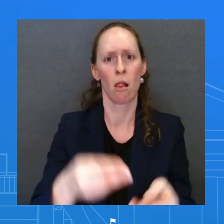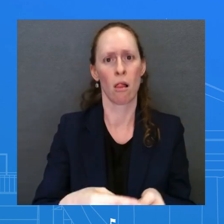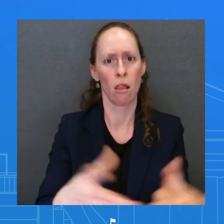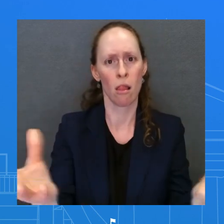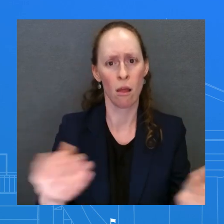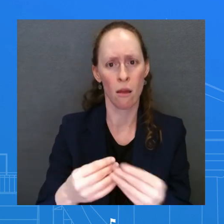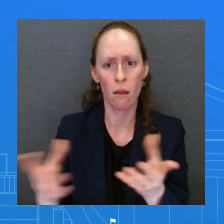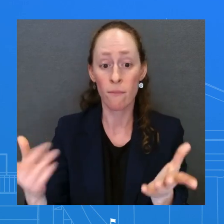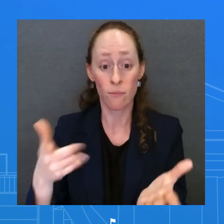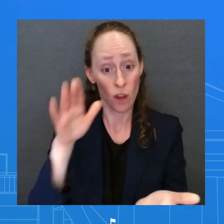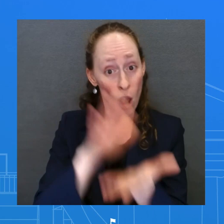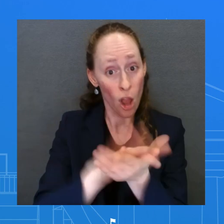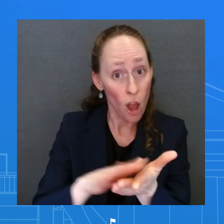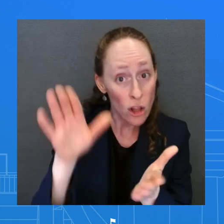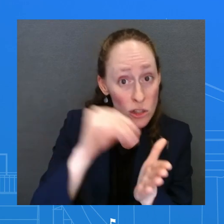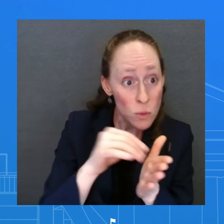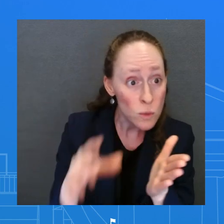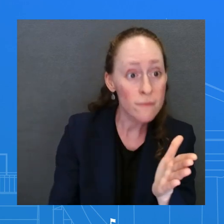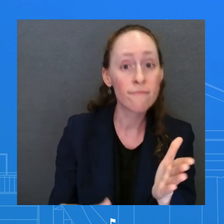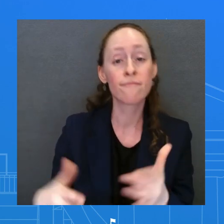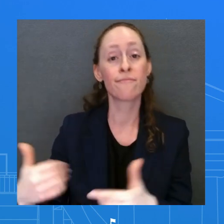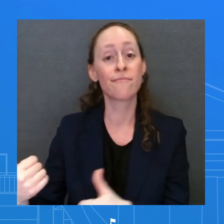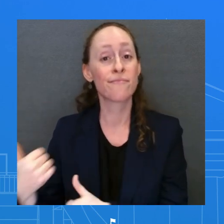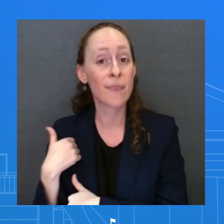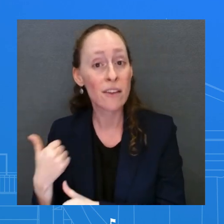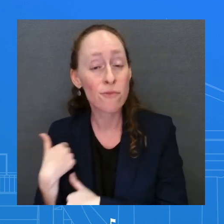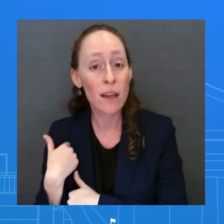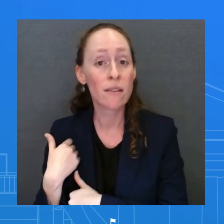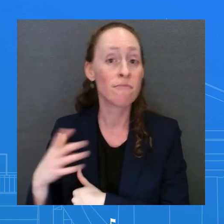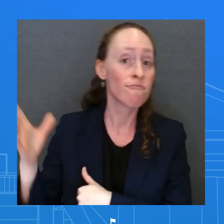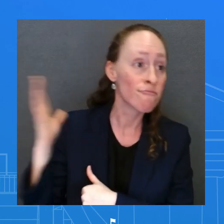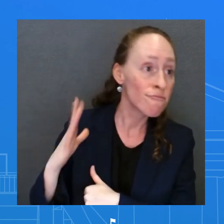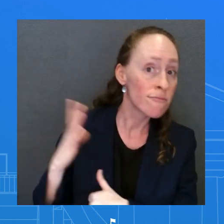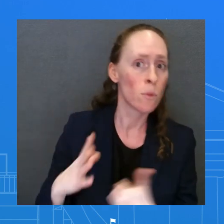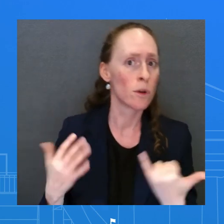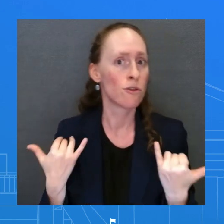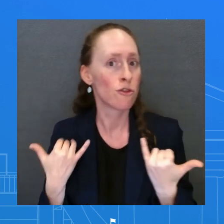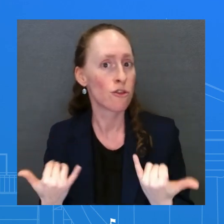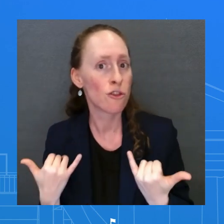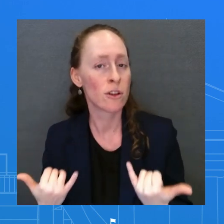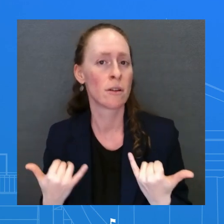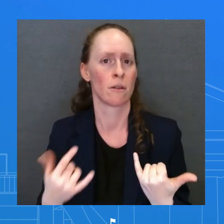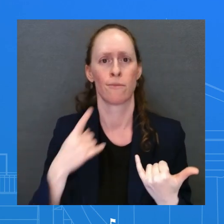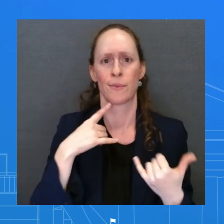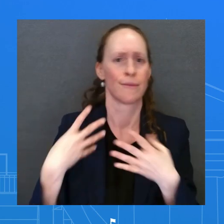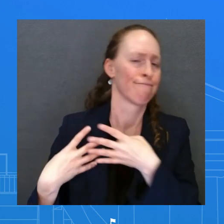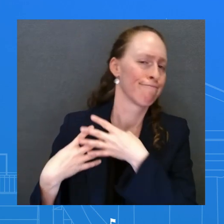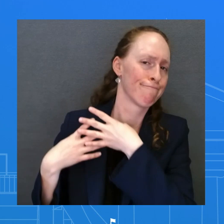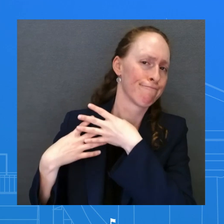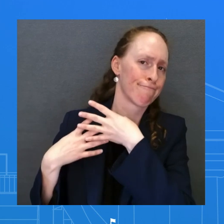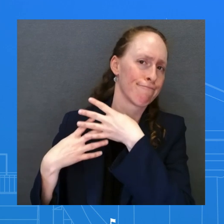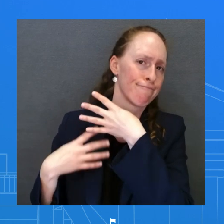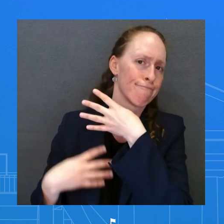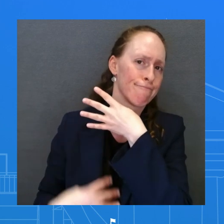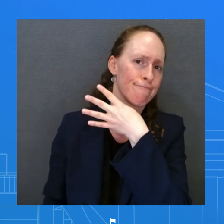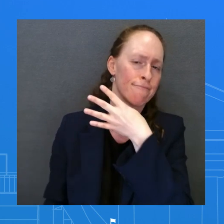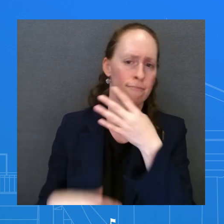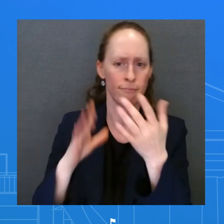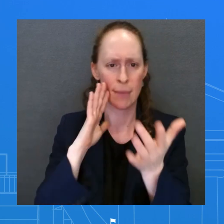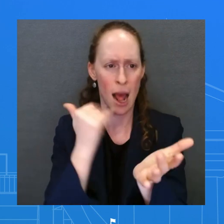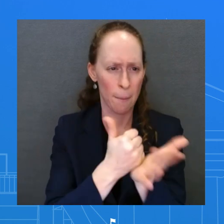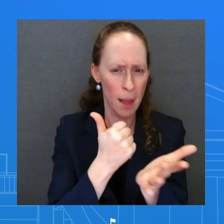don't believe this is symbolic. We believe that this is another step to really deal with this gap that we're seeing across the country, and to do everything that we